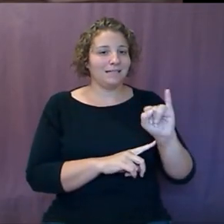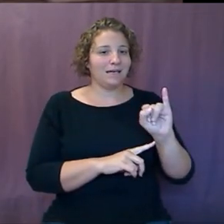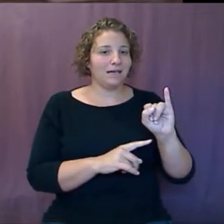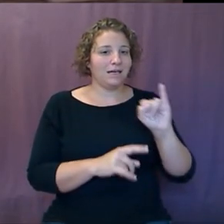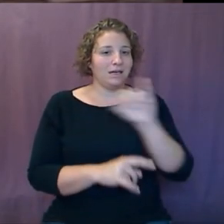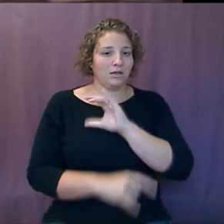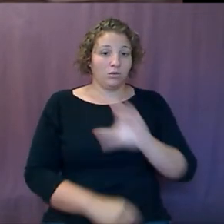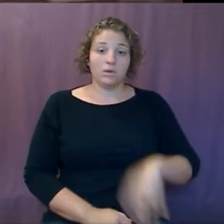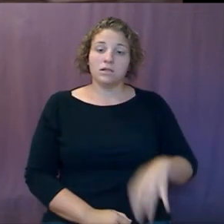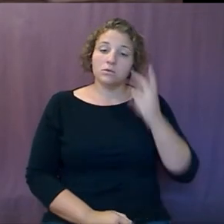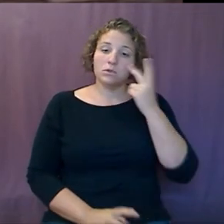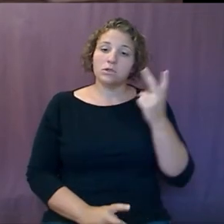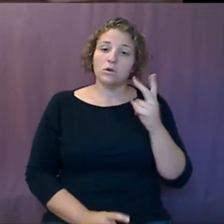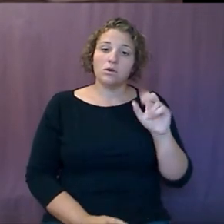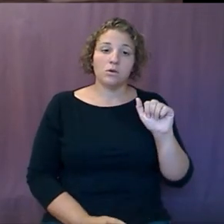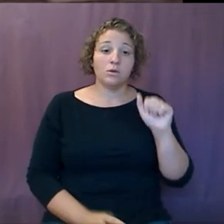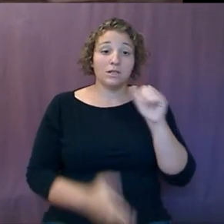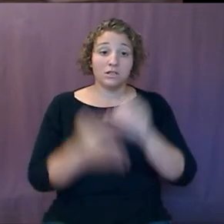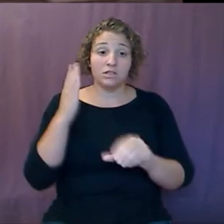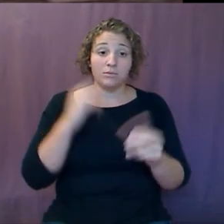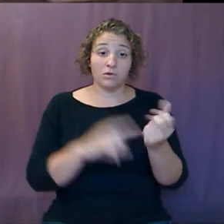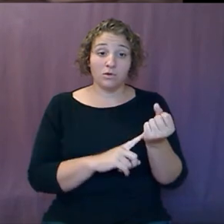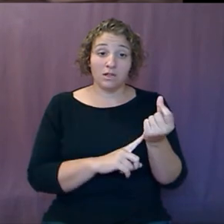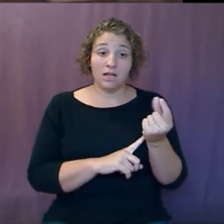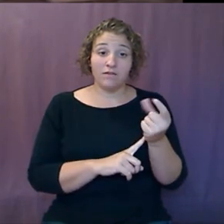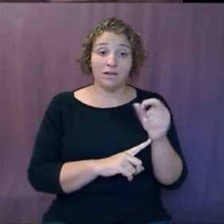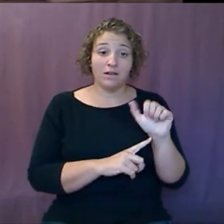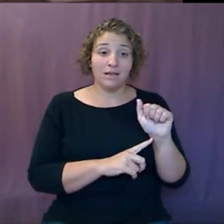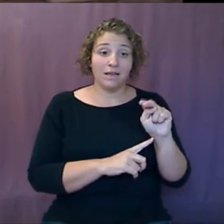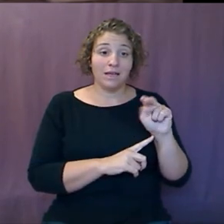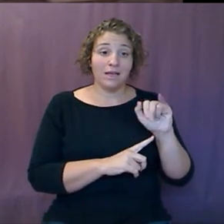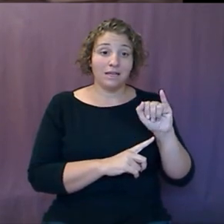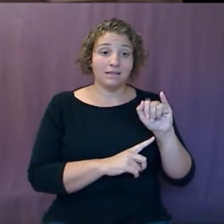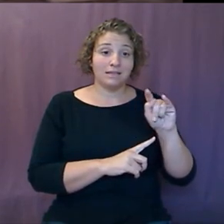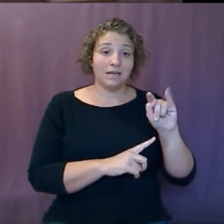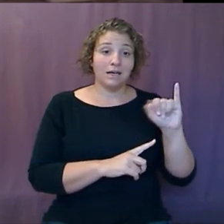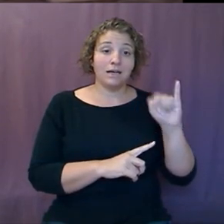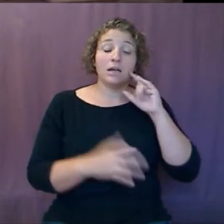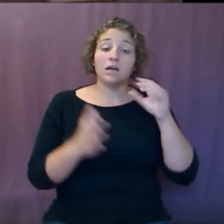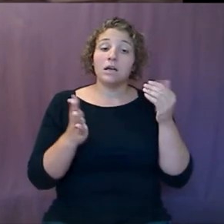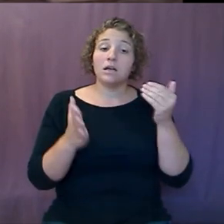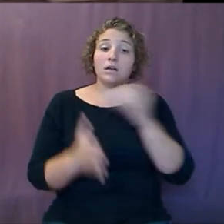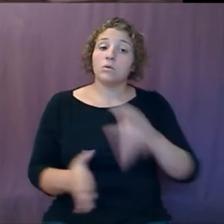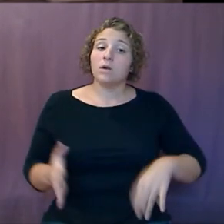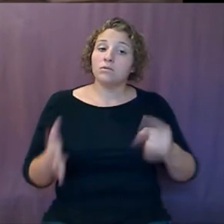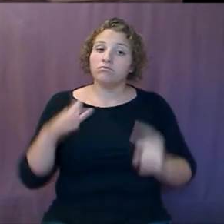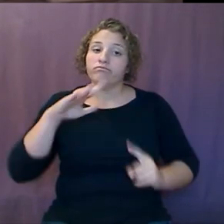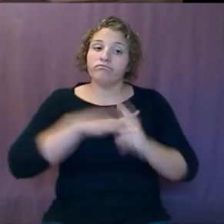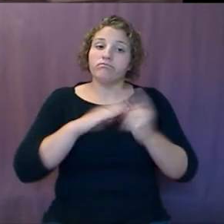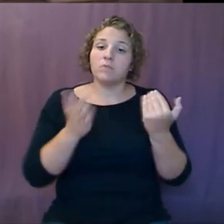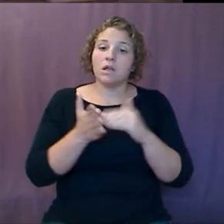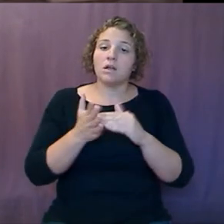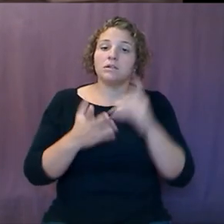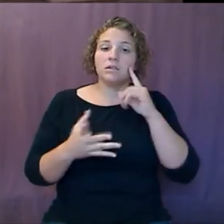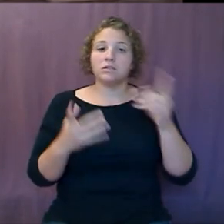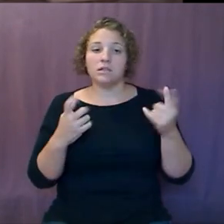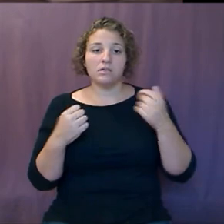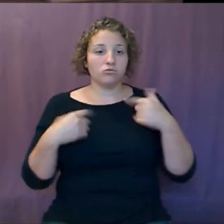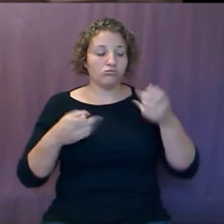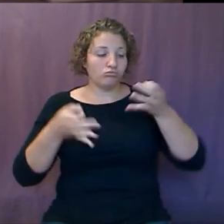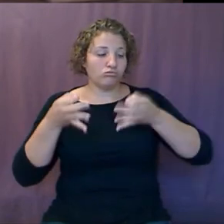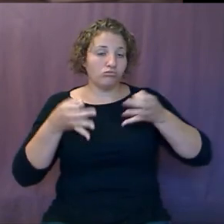meet this Antichrist again and he exalts himself above anything that is worshiped or called God and he begins to persecute the people of God and